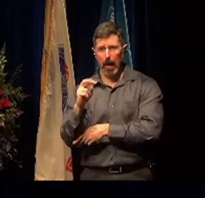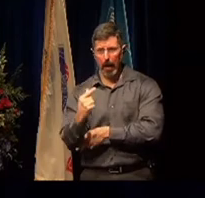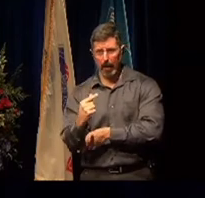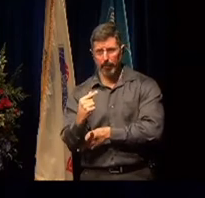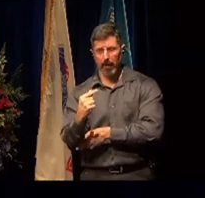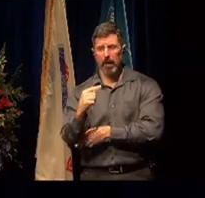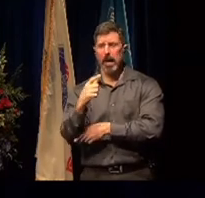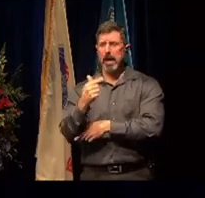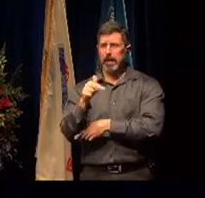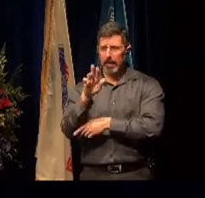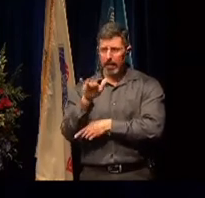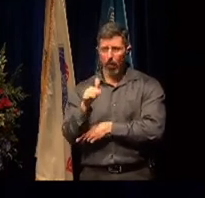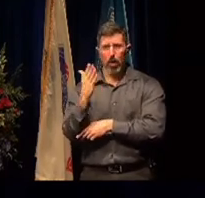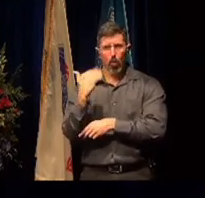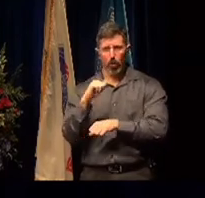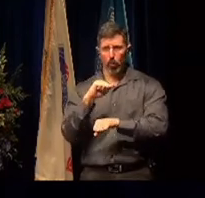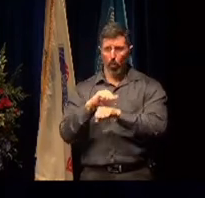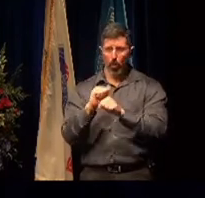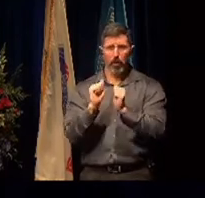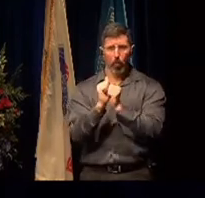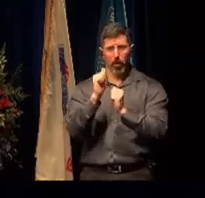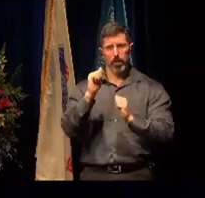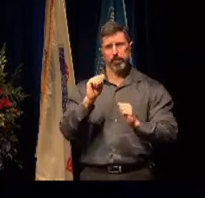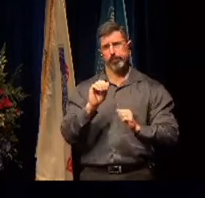and fighting alongside his Montagnard brothers.